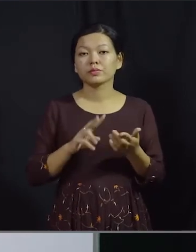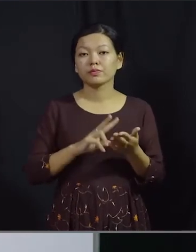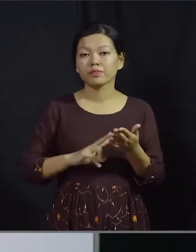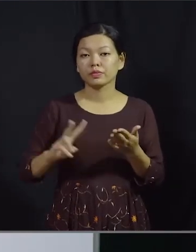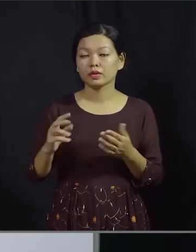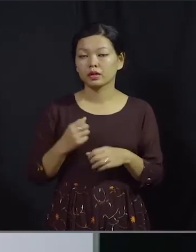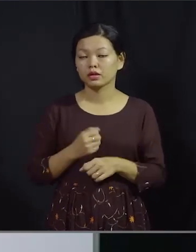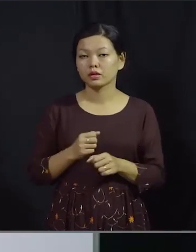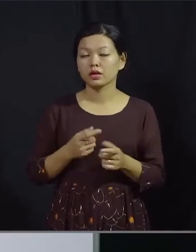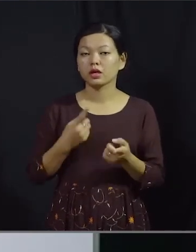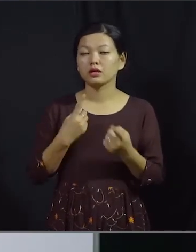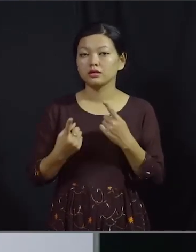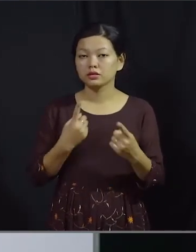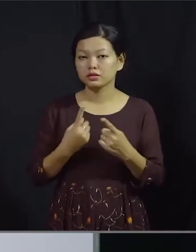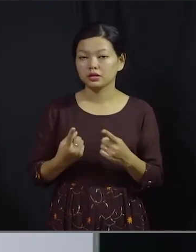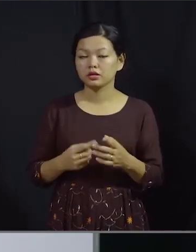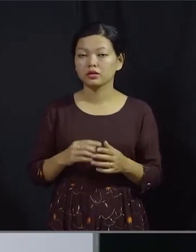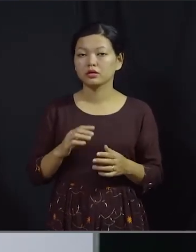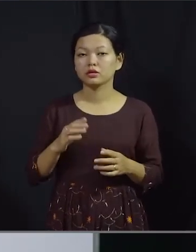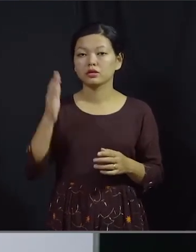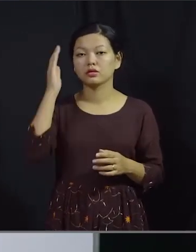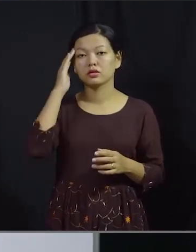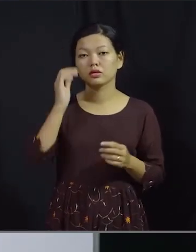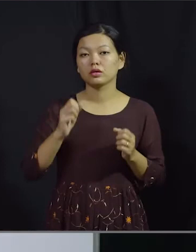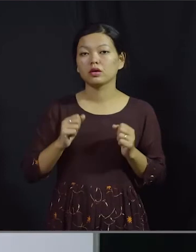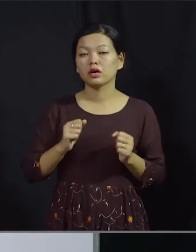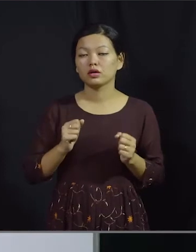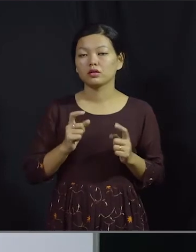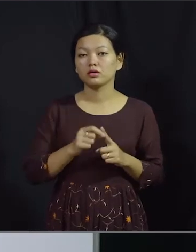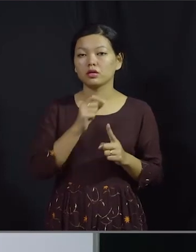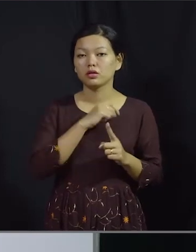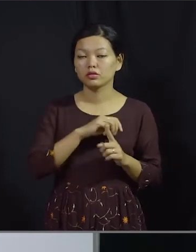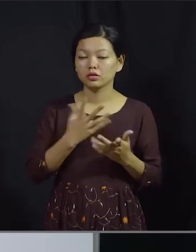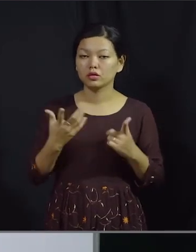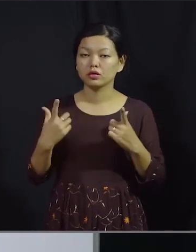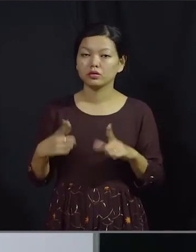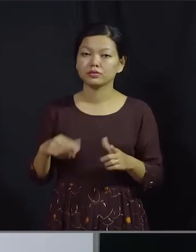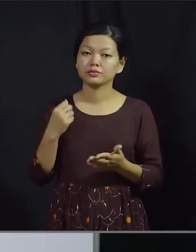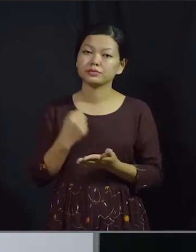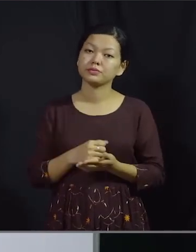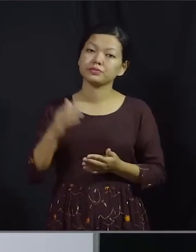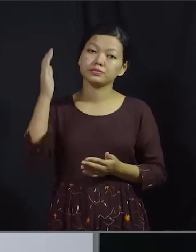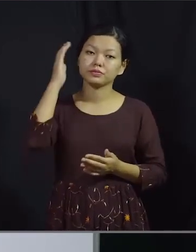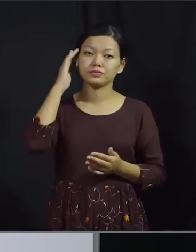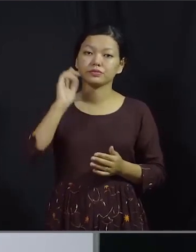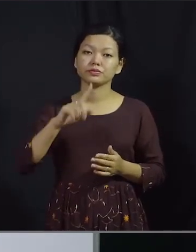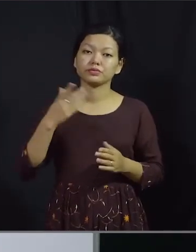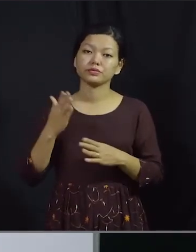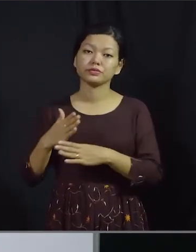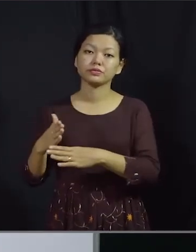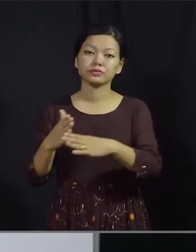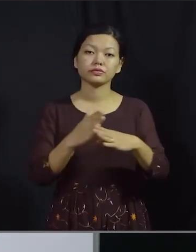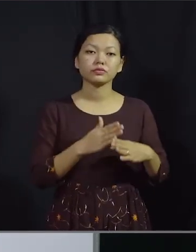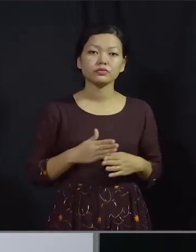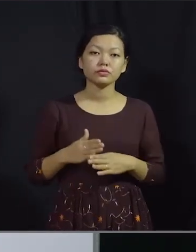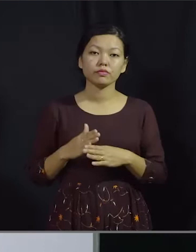loss. So after ascertaining the profit and loss, you will have to prepare revaluation account and then distribute this